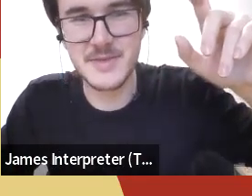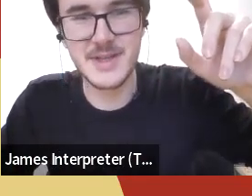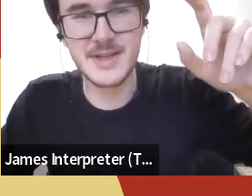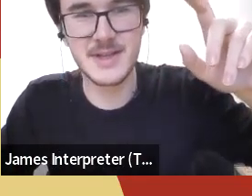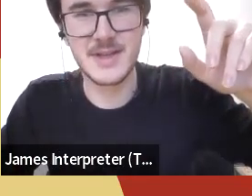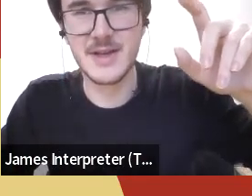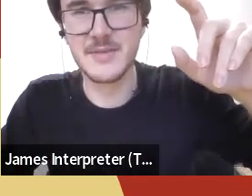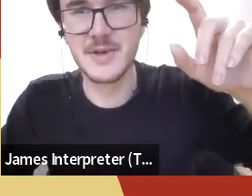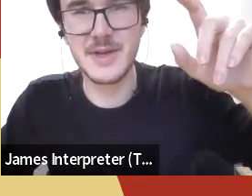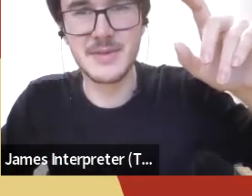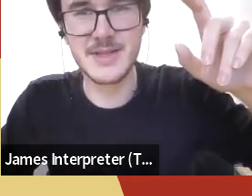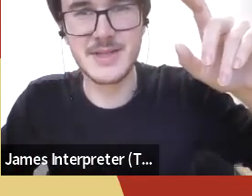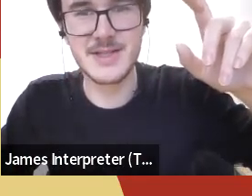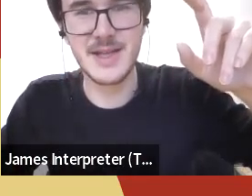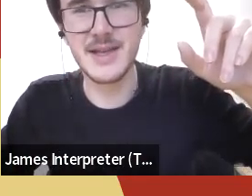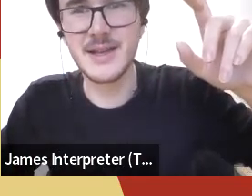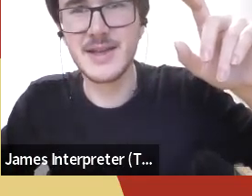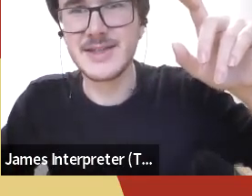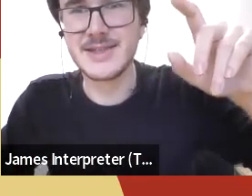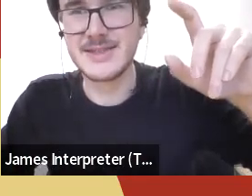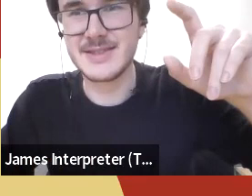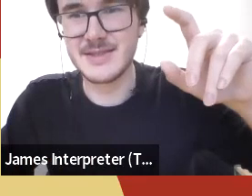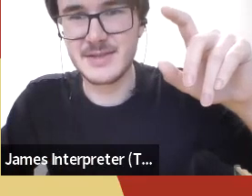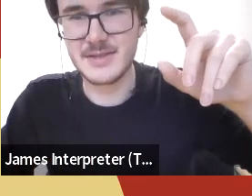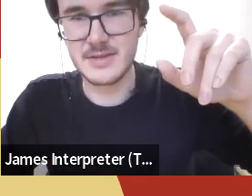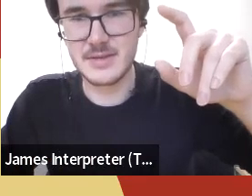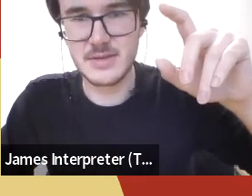Just a minute, I'm not able to see.